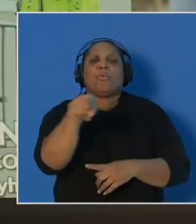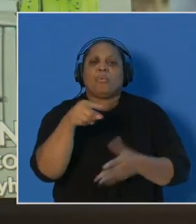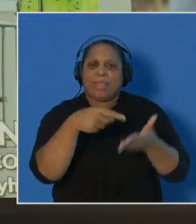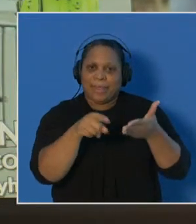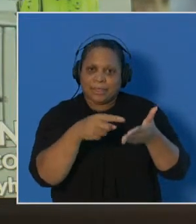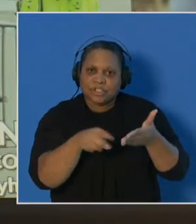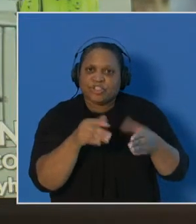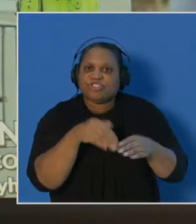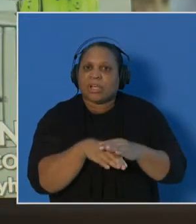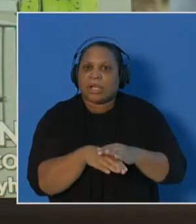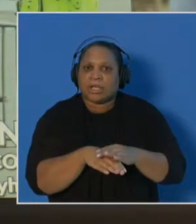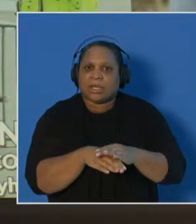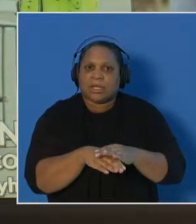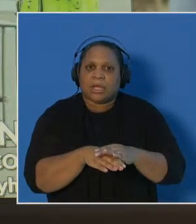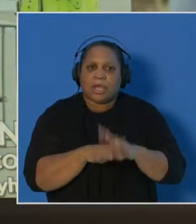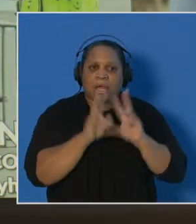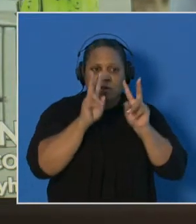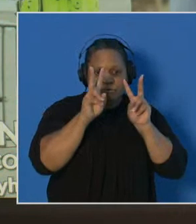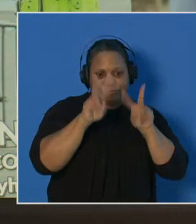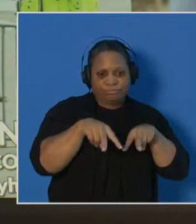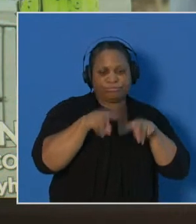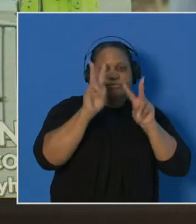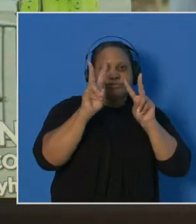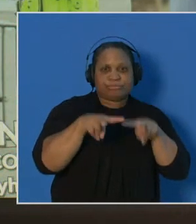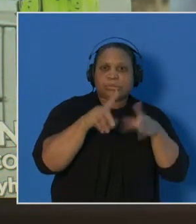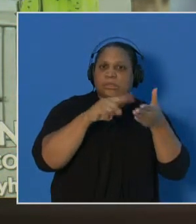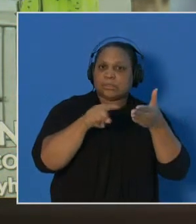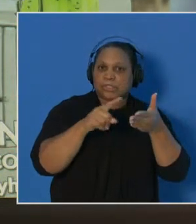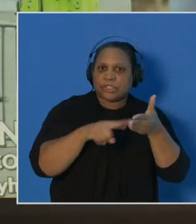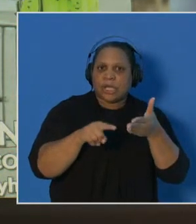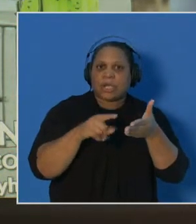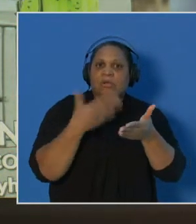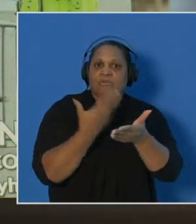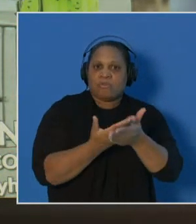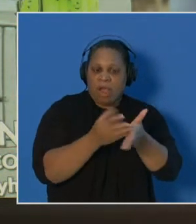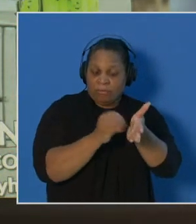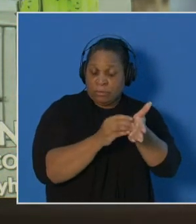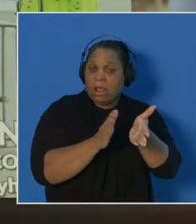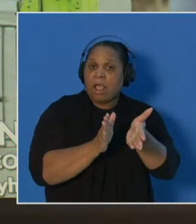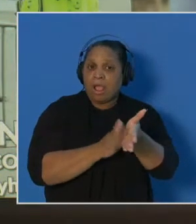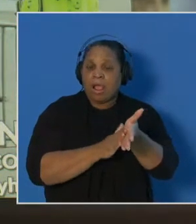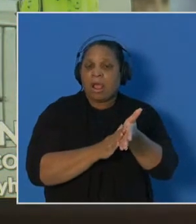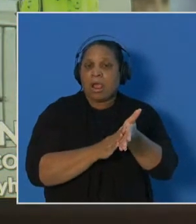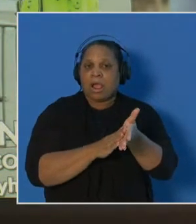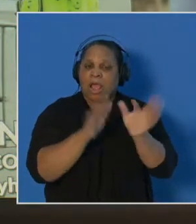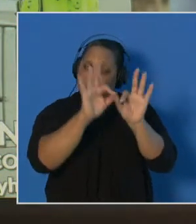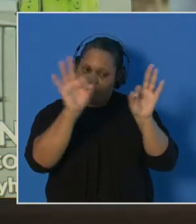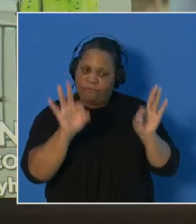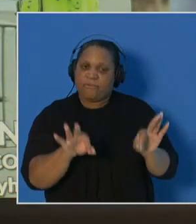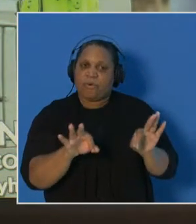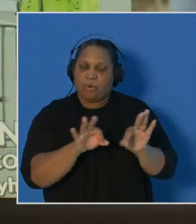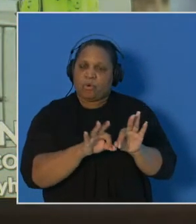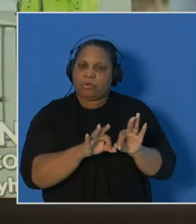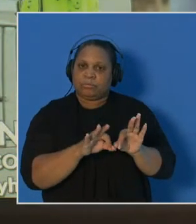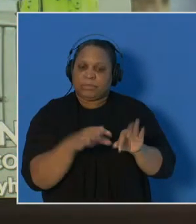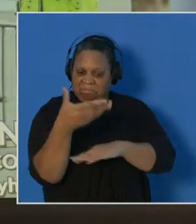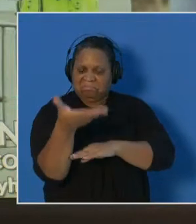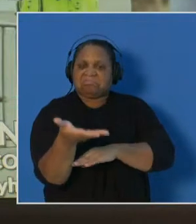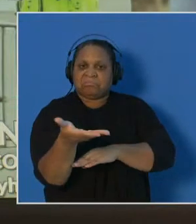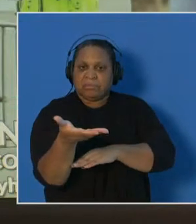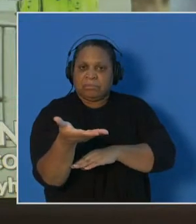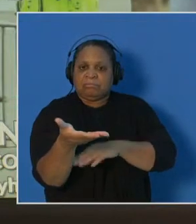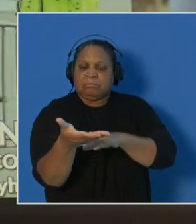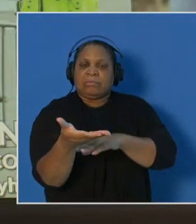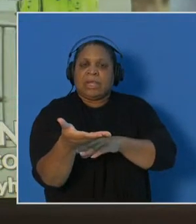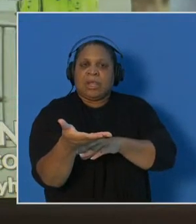well as conducting a visual check of arrival documentation and forms. Some airlines